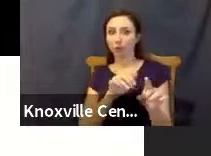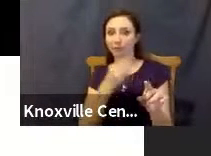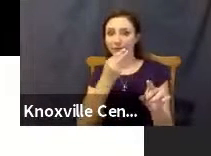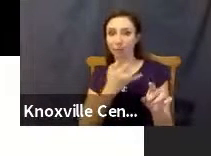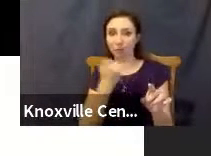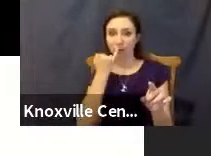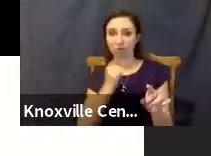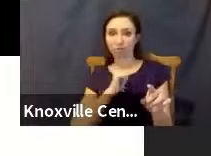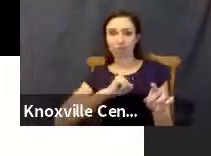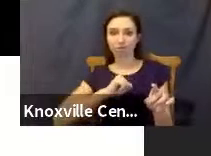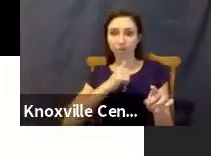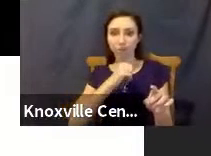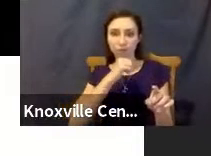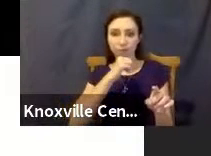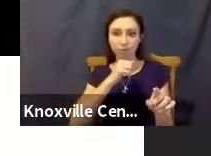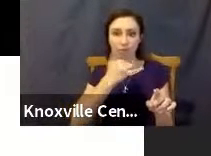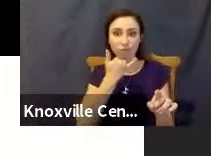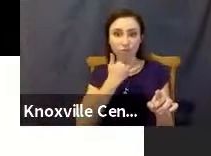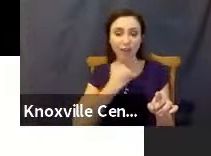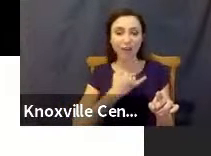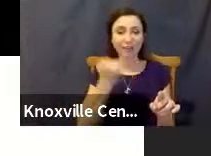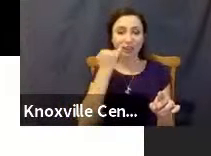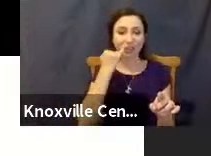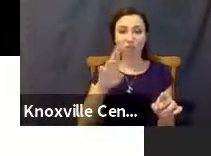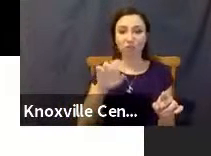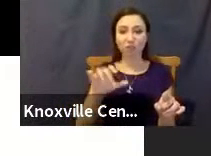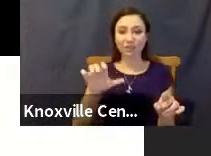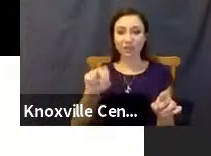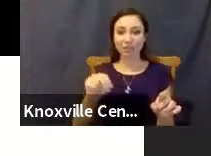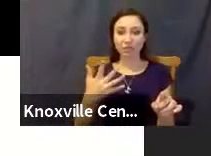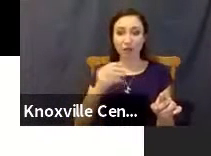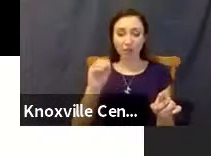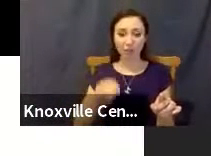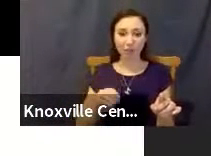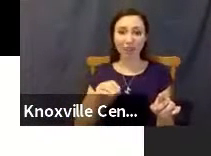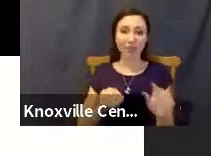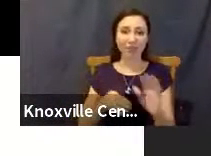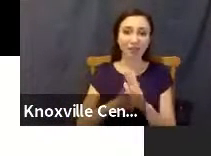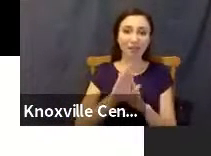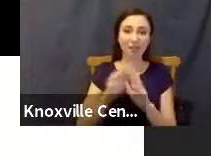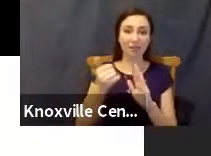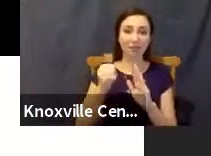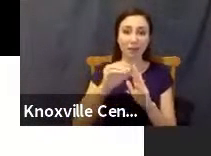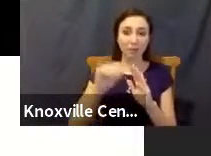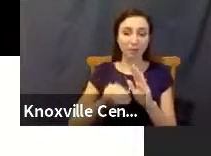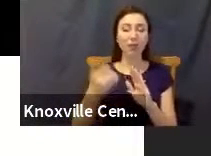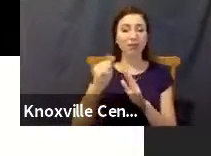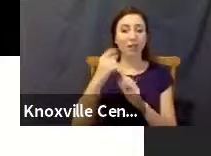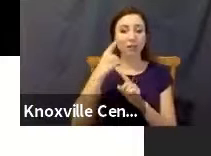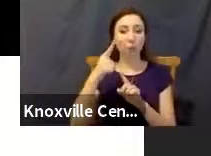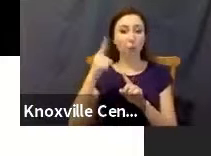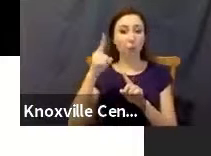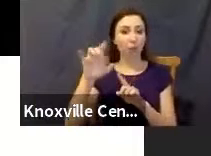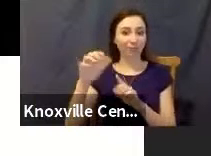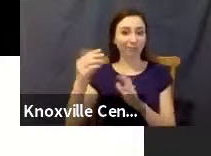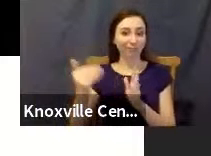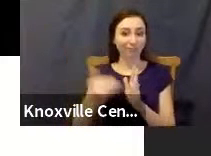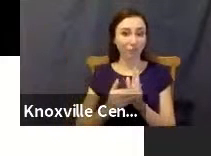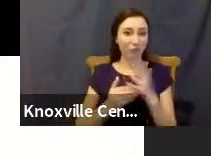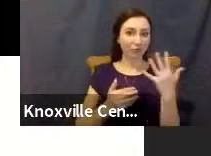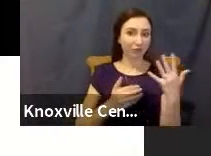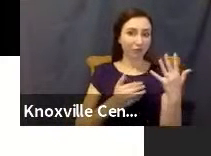recession was 5% and 5 per 100,000 and escalation was 10% and 10 per 100,000, then it's 5 and 5 and 10 and